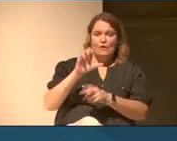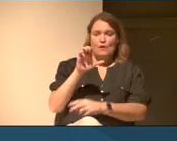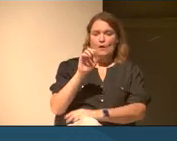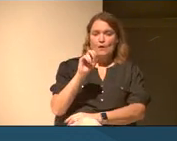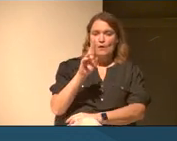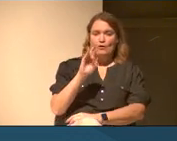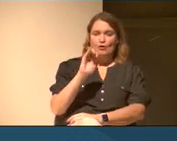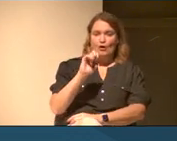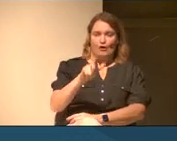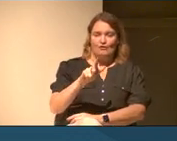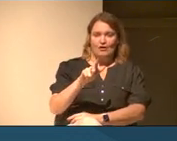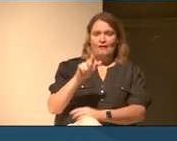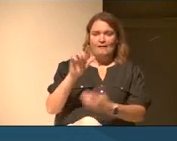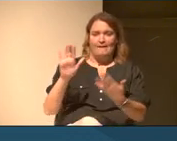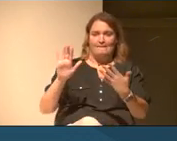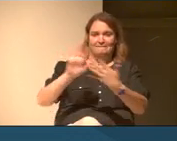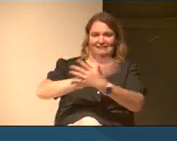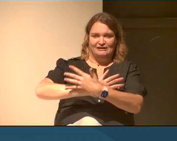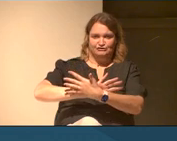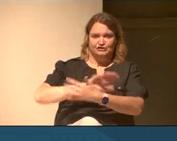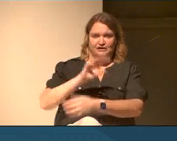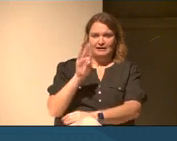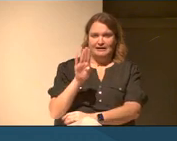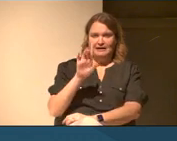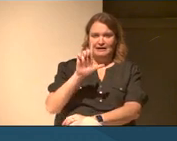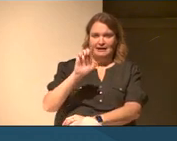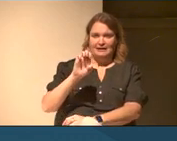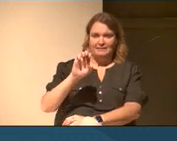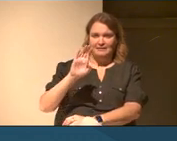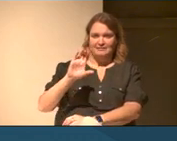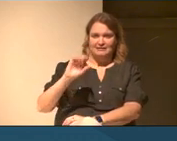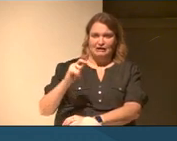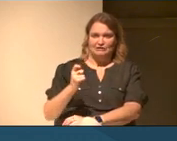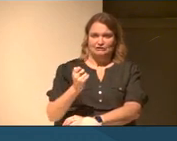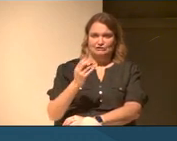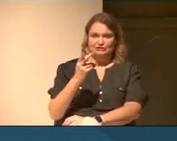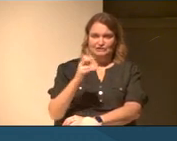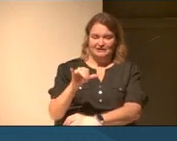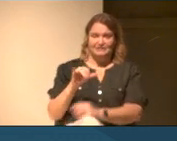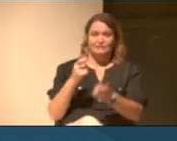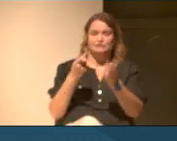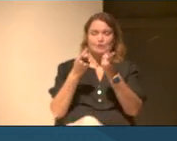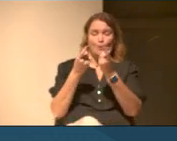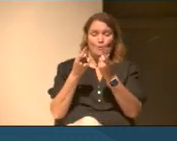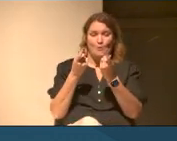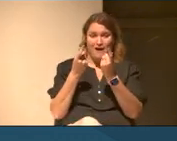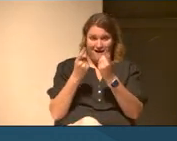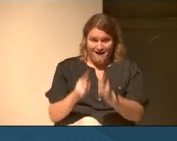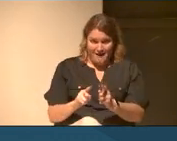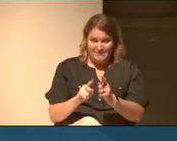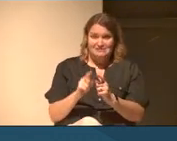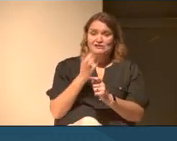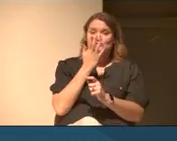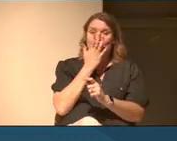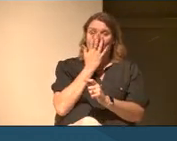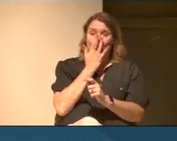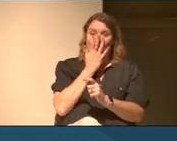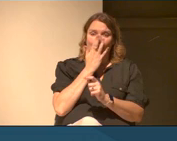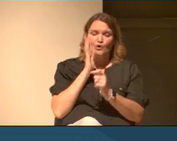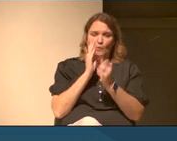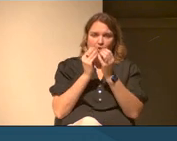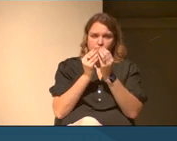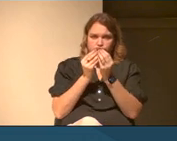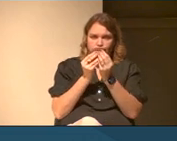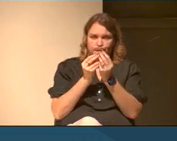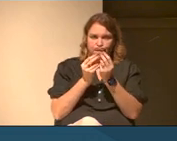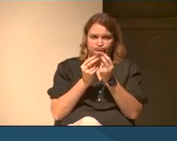the coral animal and the tiny little plant cells that live in their tissues breaks down. And so that's what gives the coral its color. So the